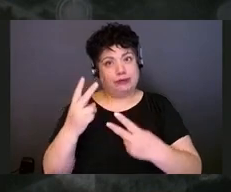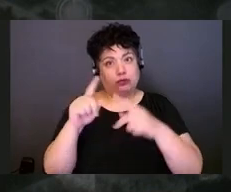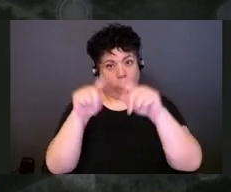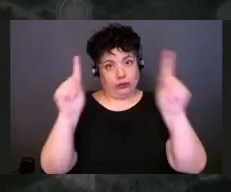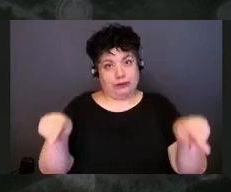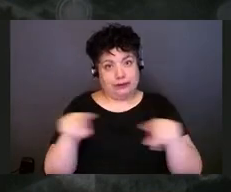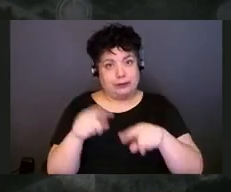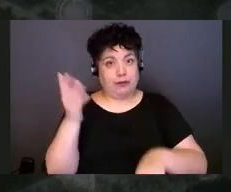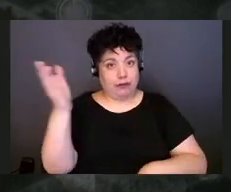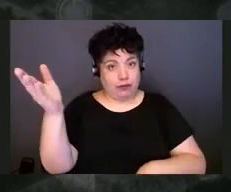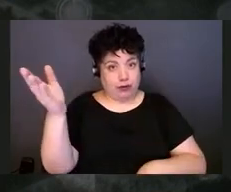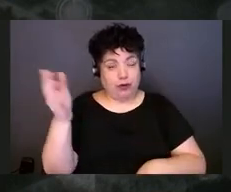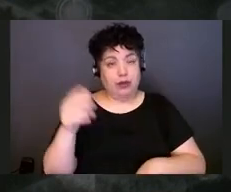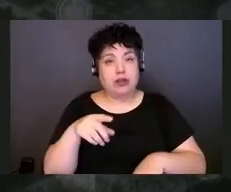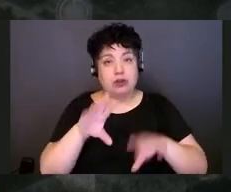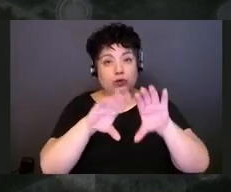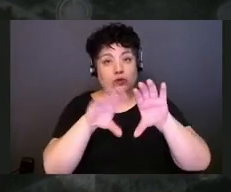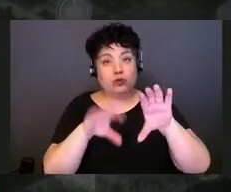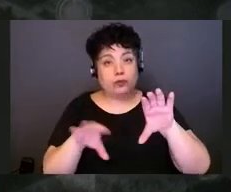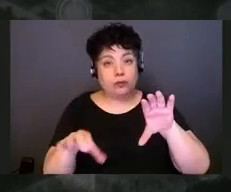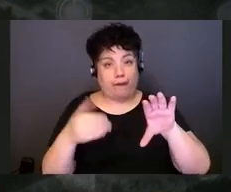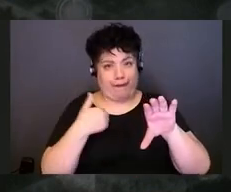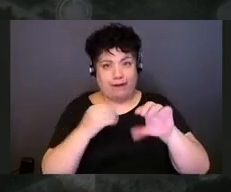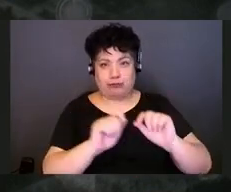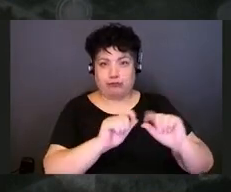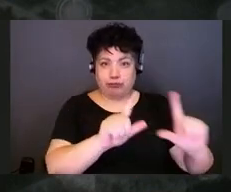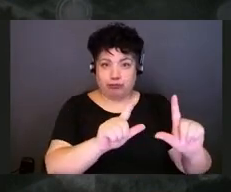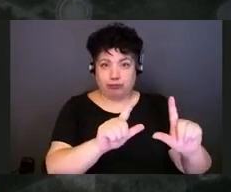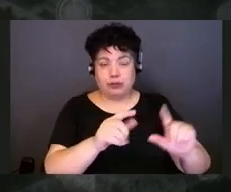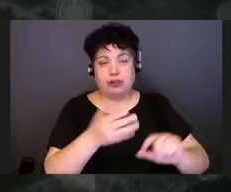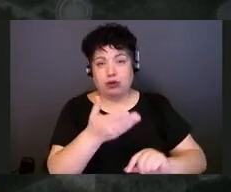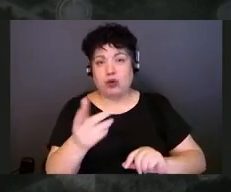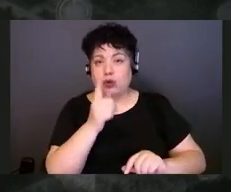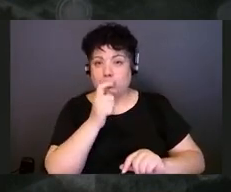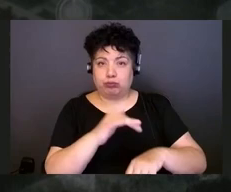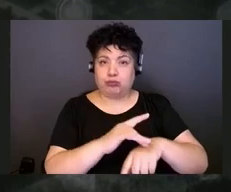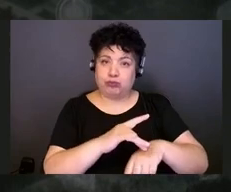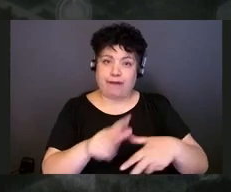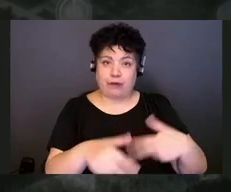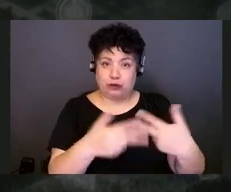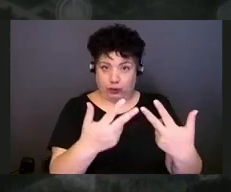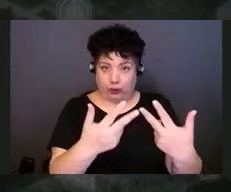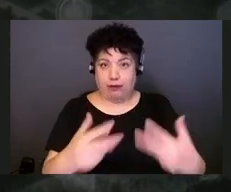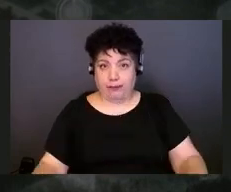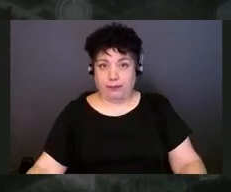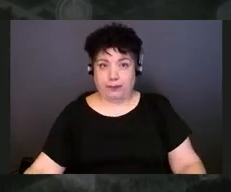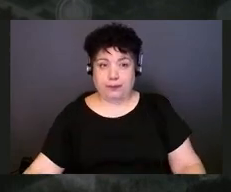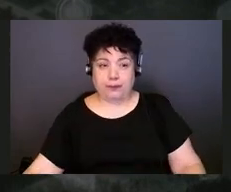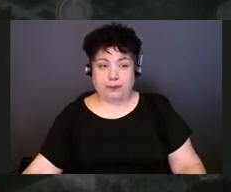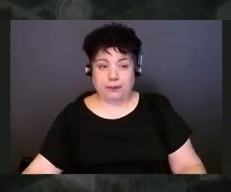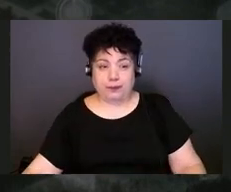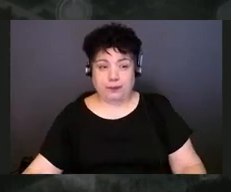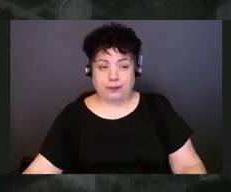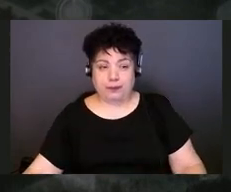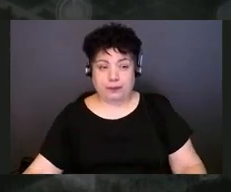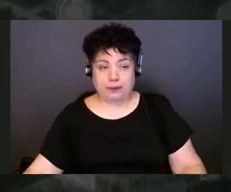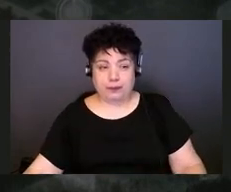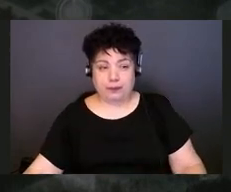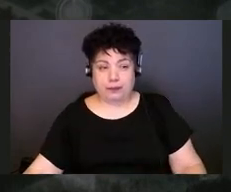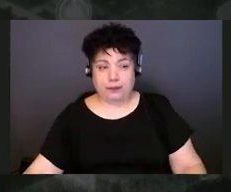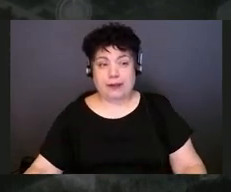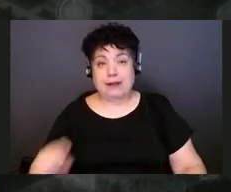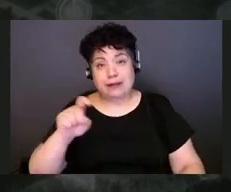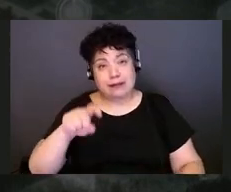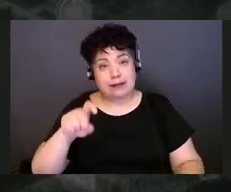stage and on the Zoom screen for those of you joining virtually. To access simultaneous